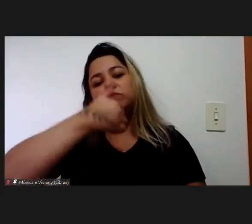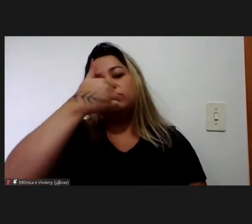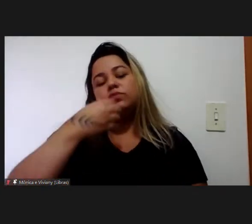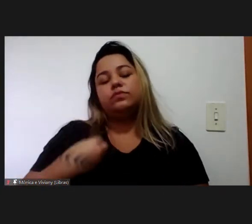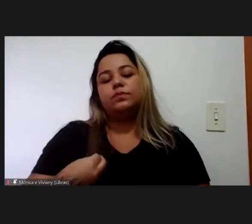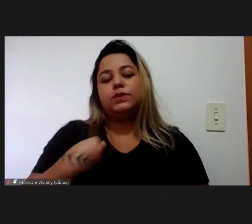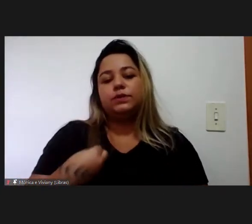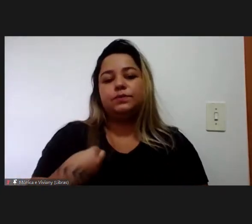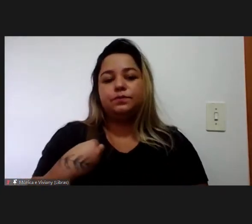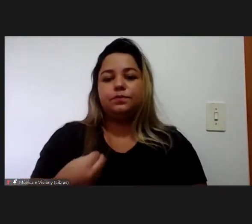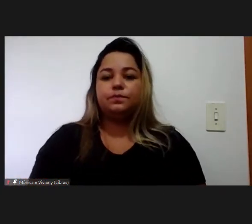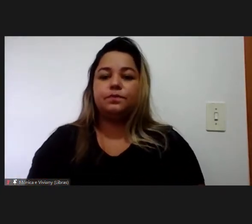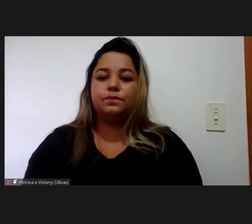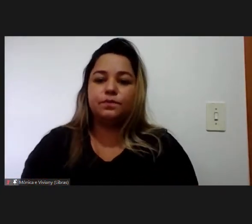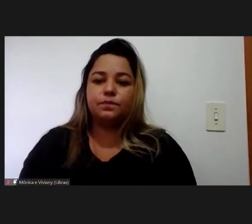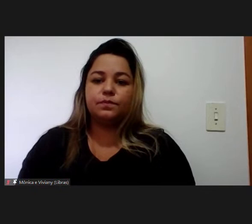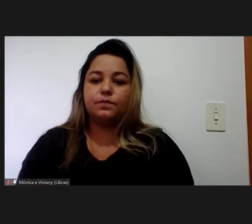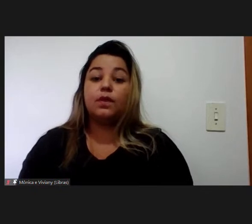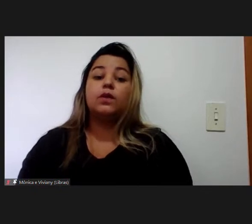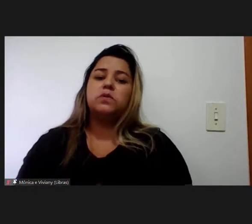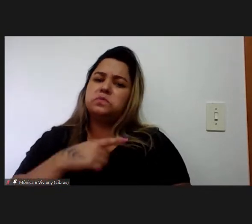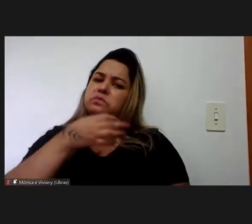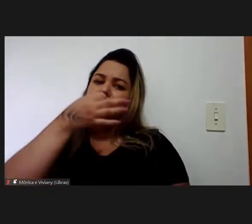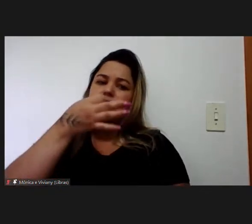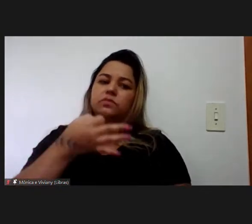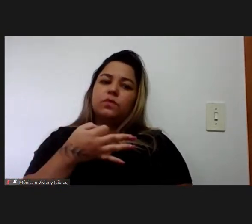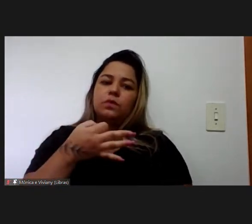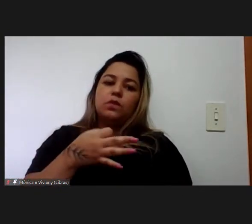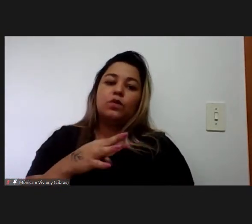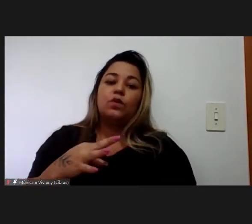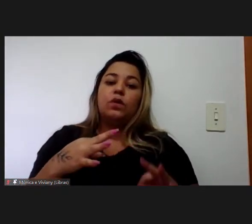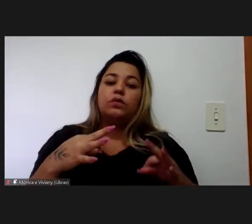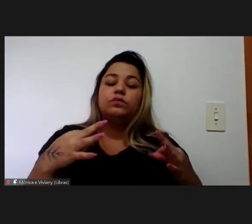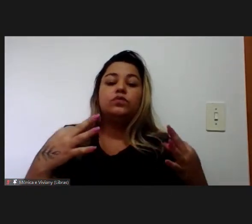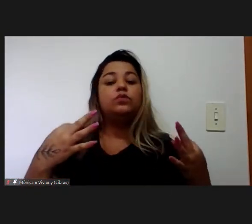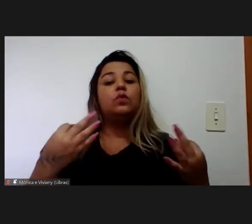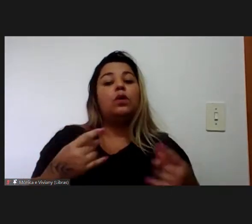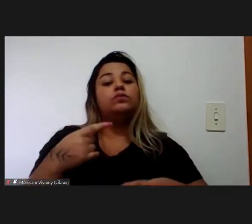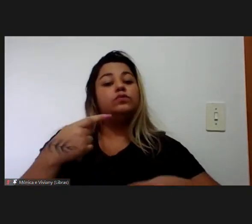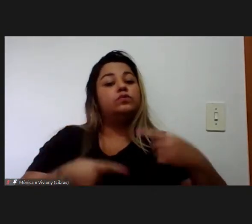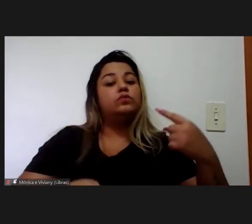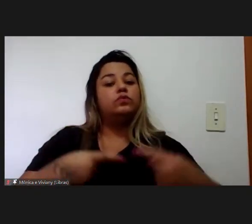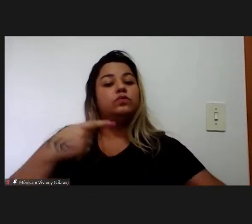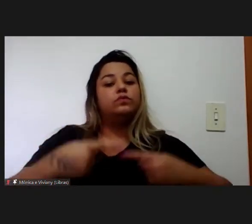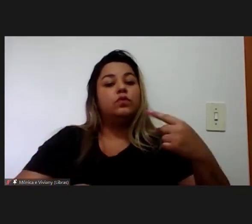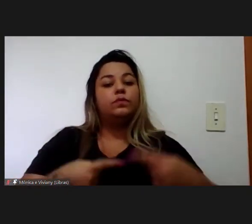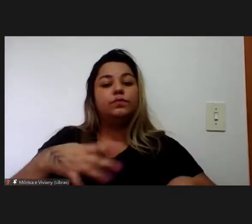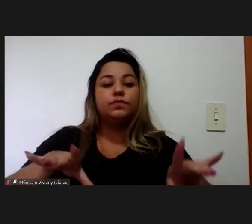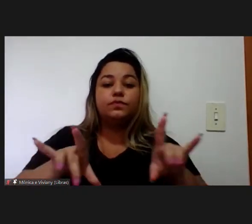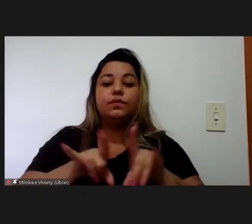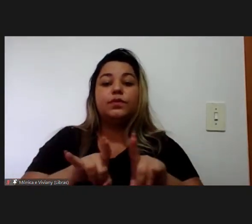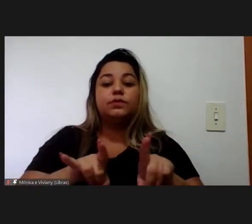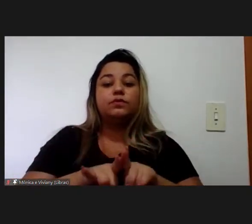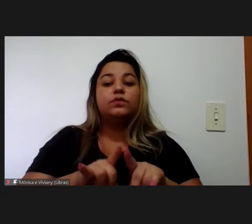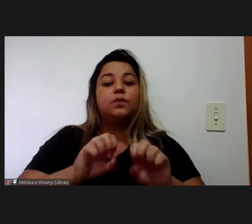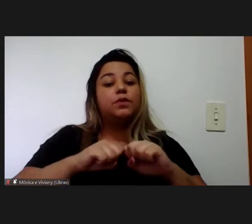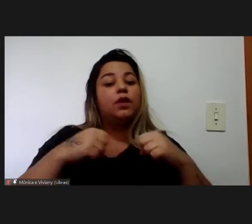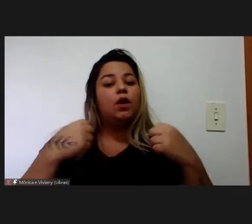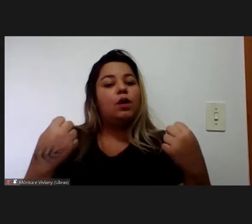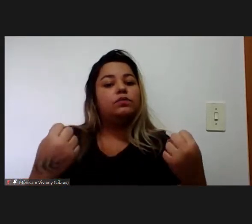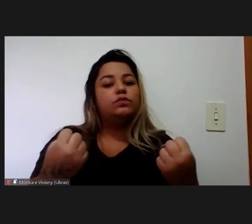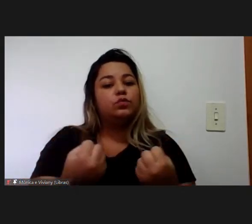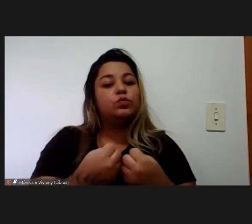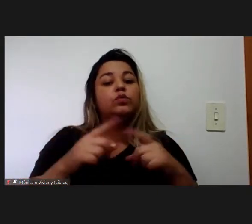health quality of the population. I am sure that the debates and discussions of the second